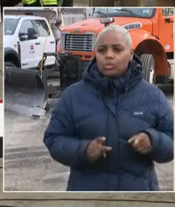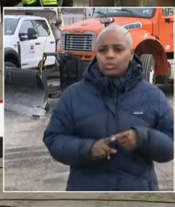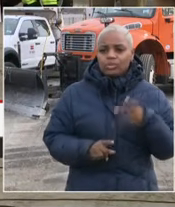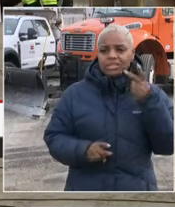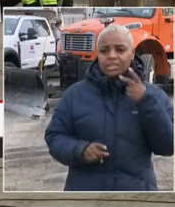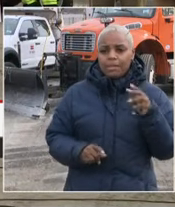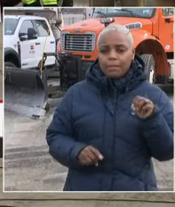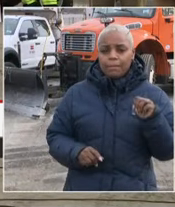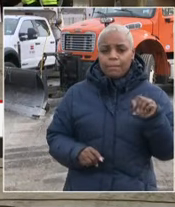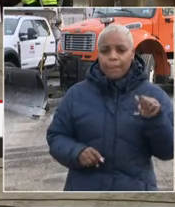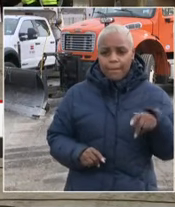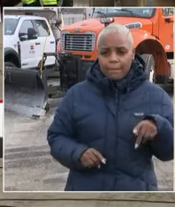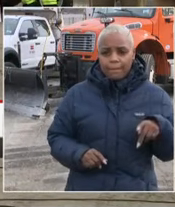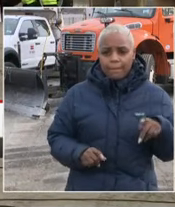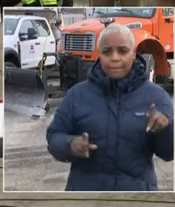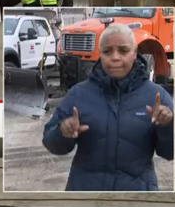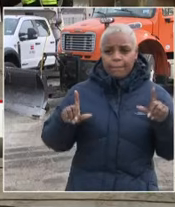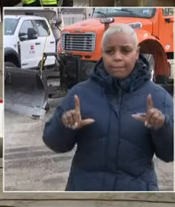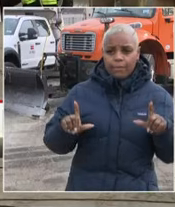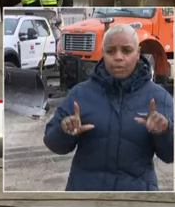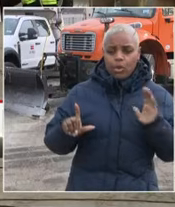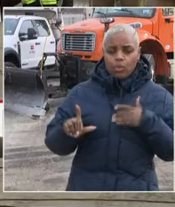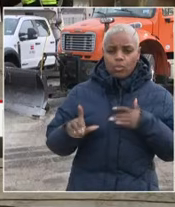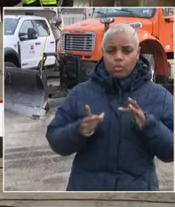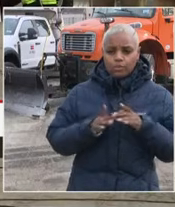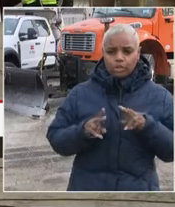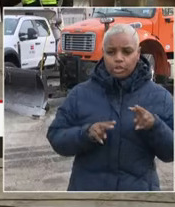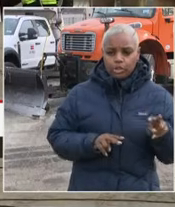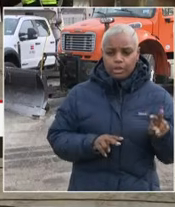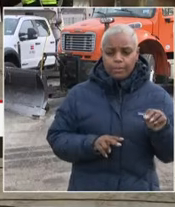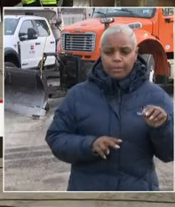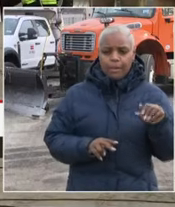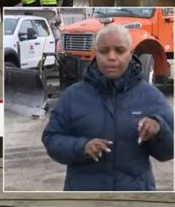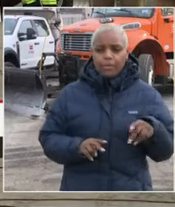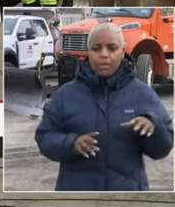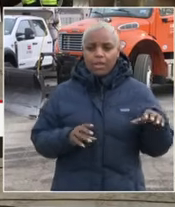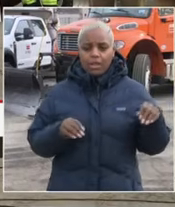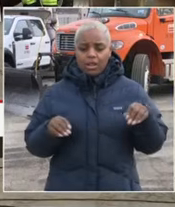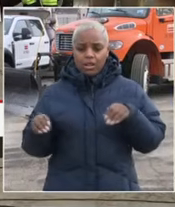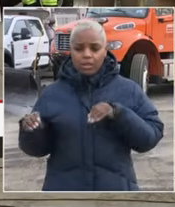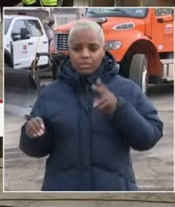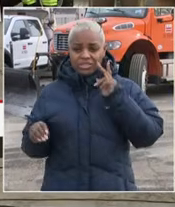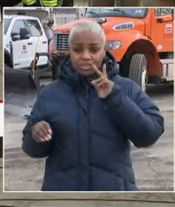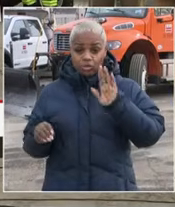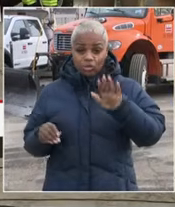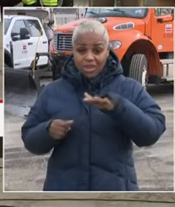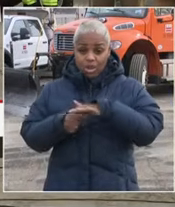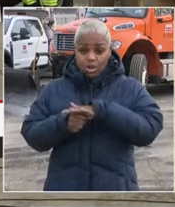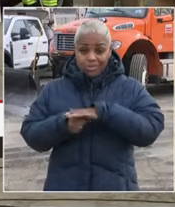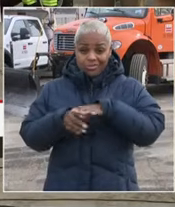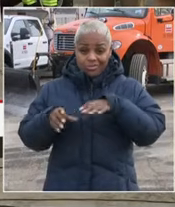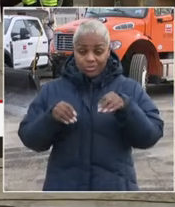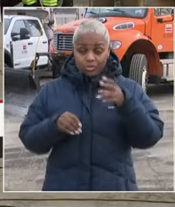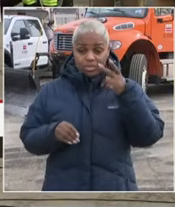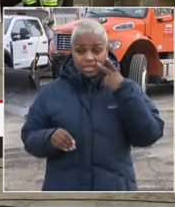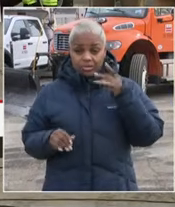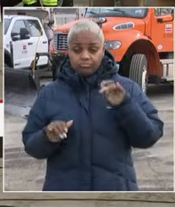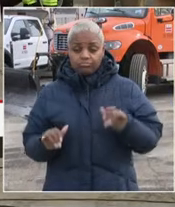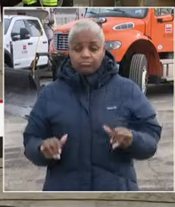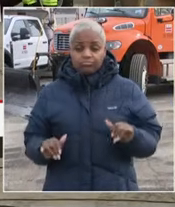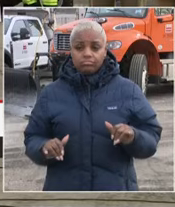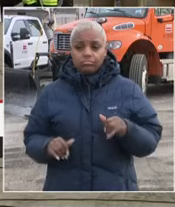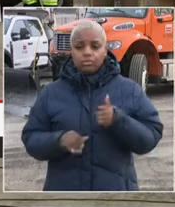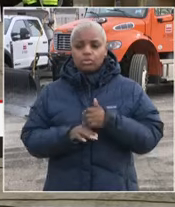of stack up in that priority. And we'll try to give estimated restore times based on size of outage and priority.